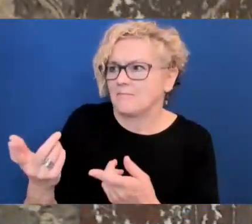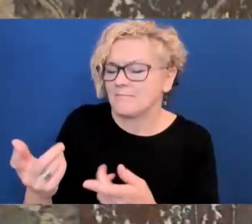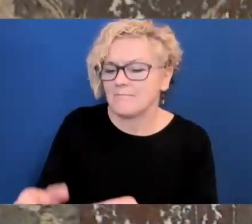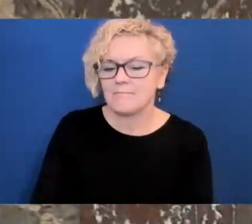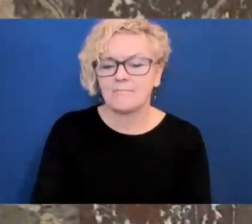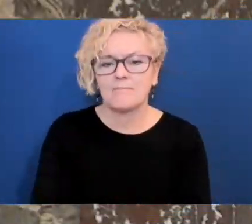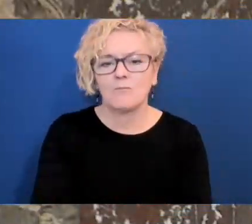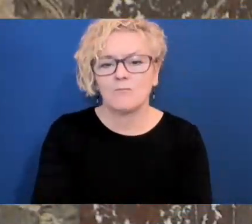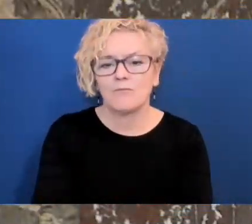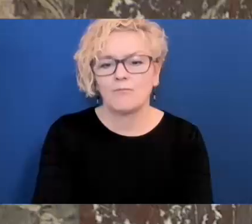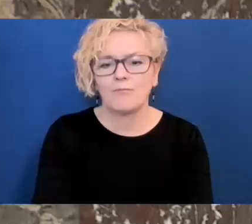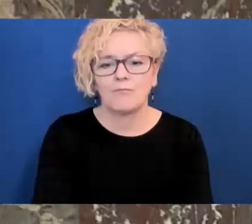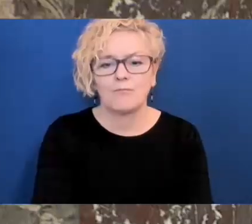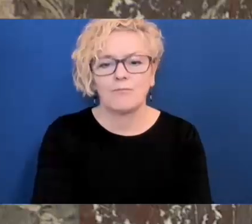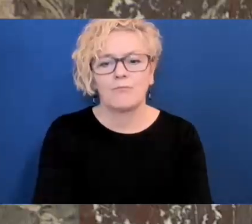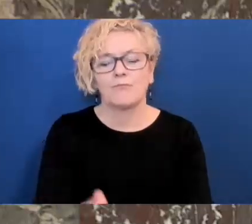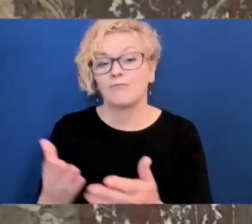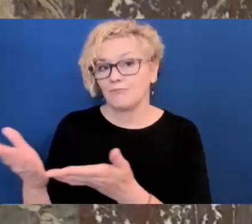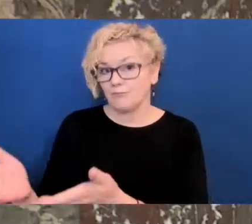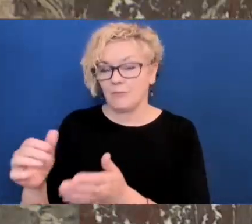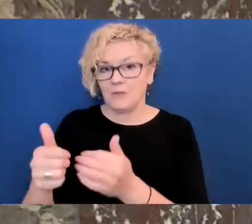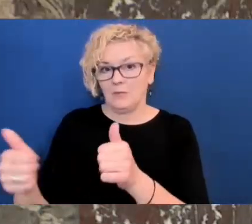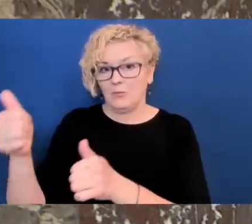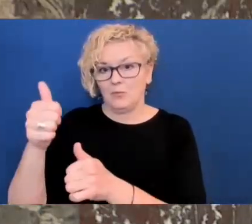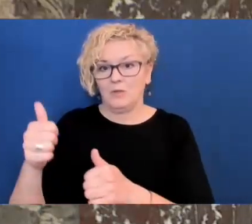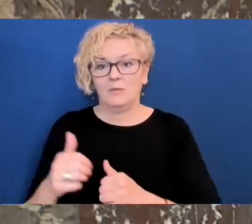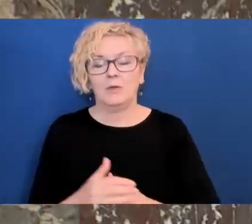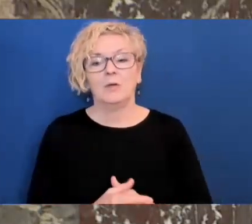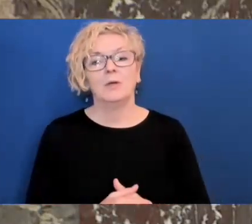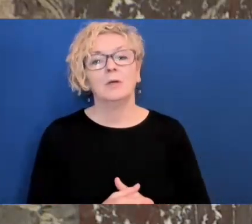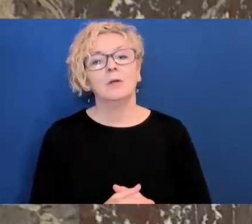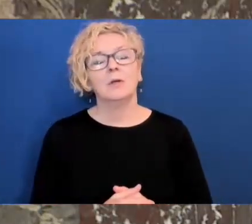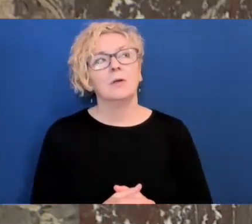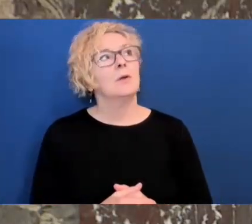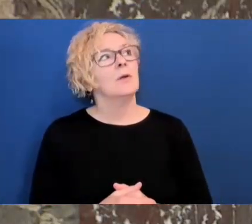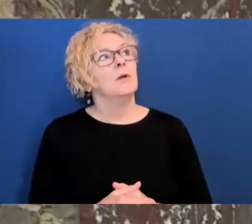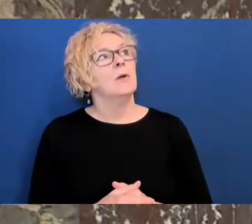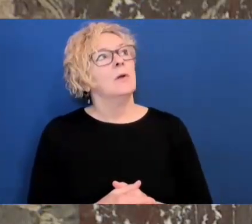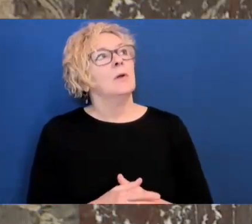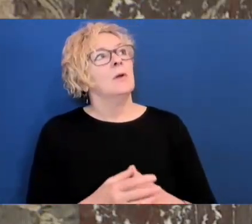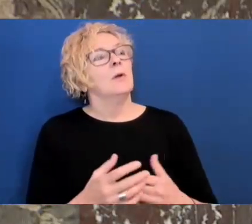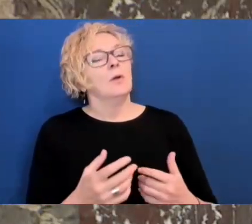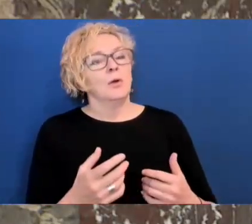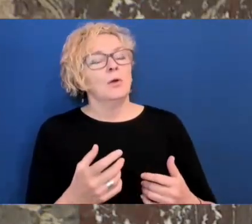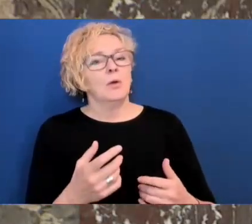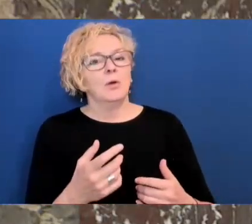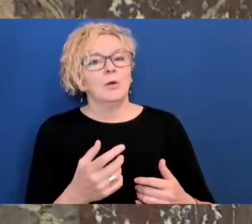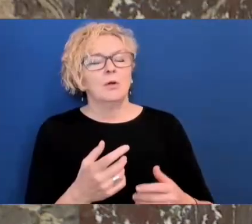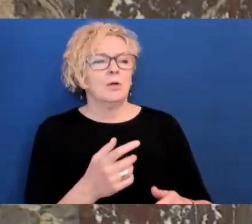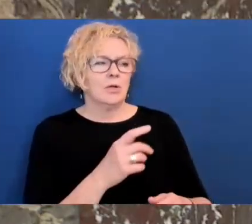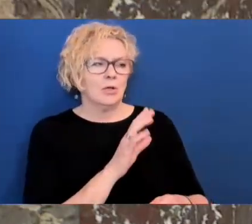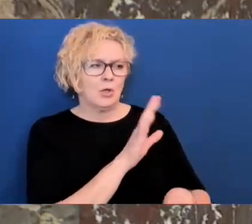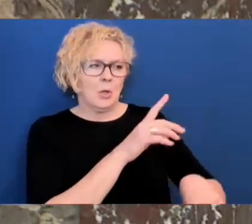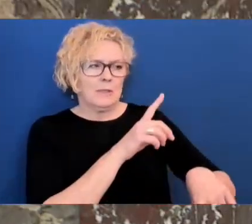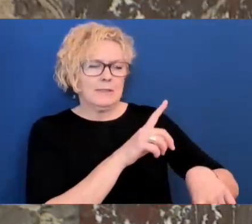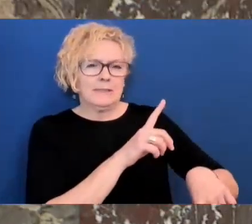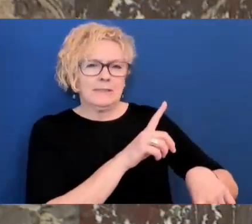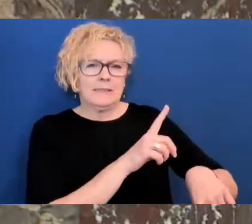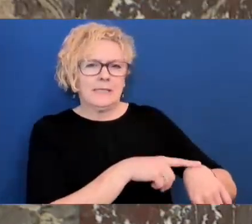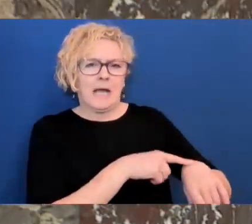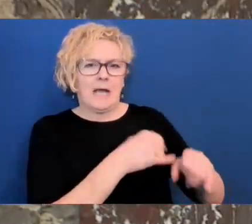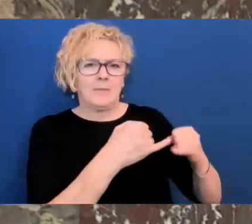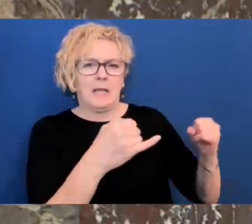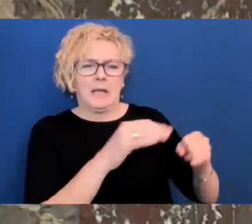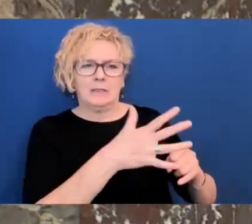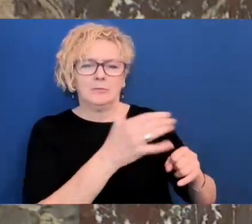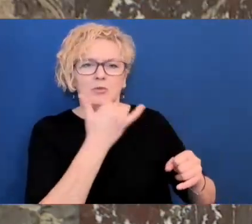been working with, members' timeline's not correct, but we've been working with Dr. Daniel Vigo to ensure that we have a